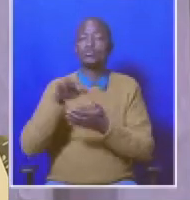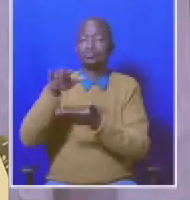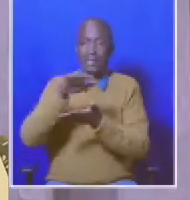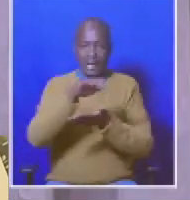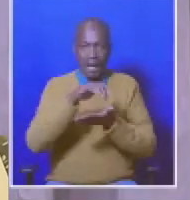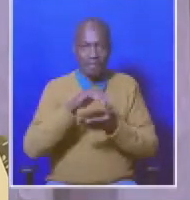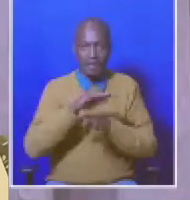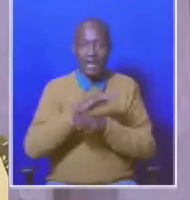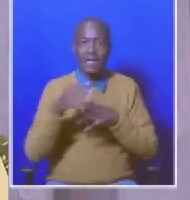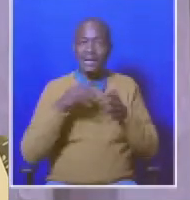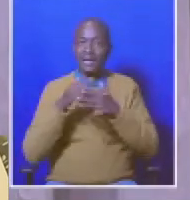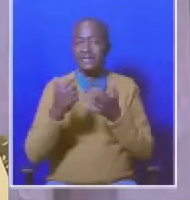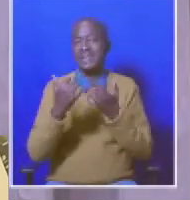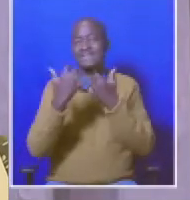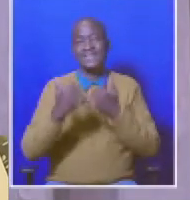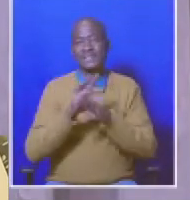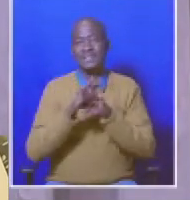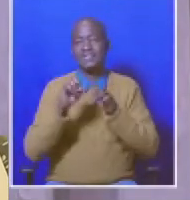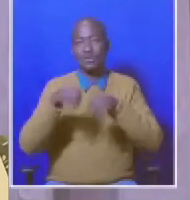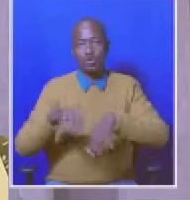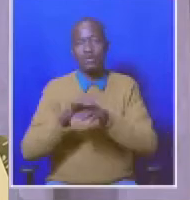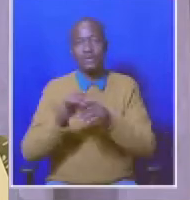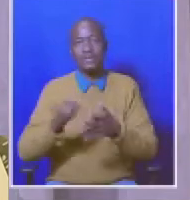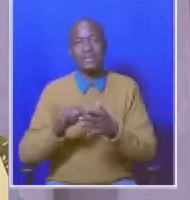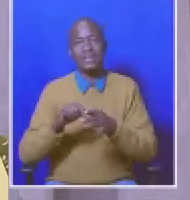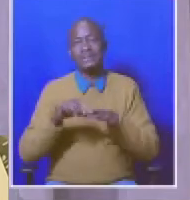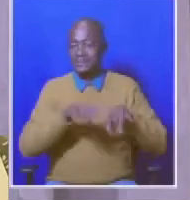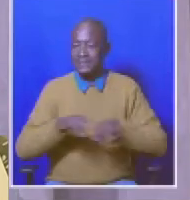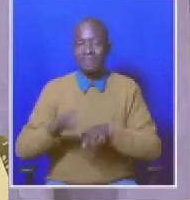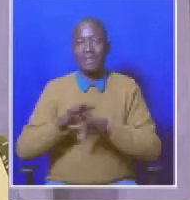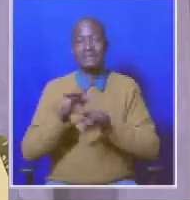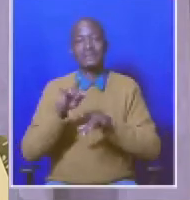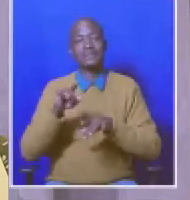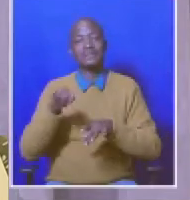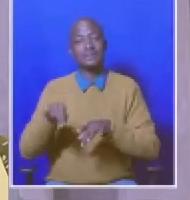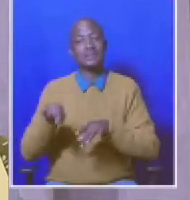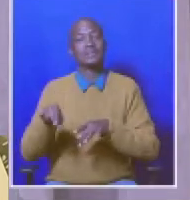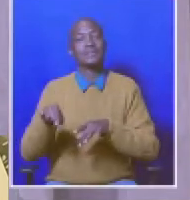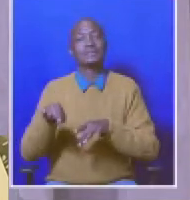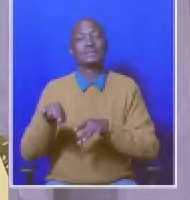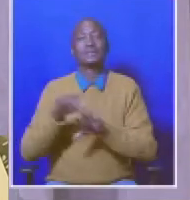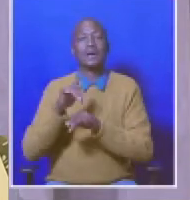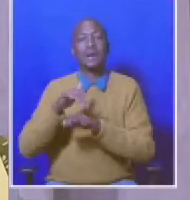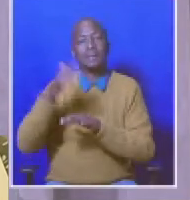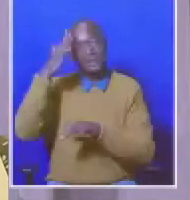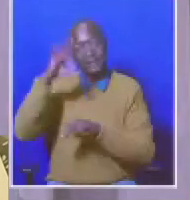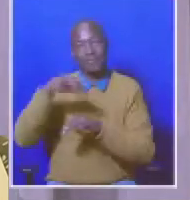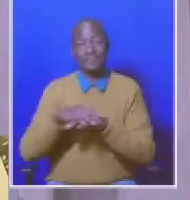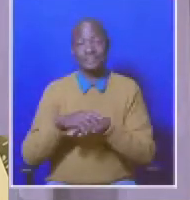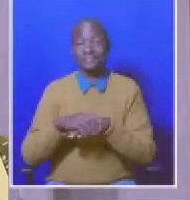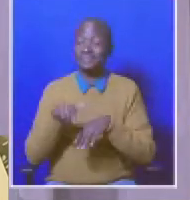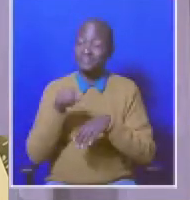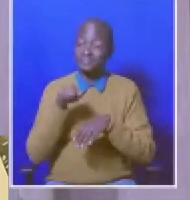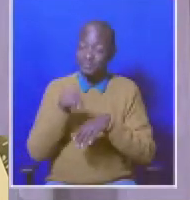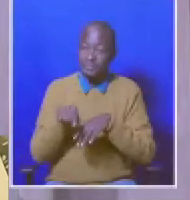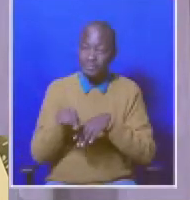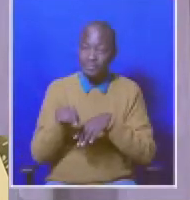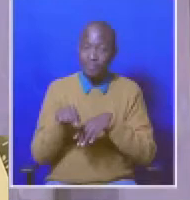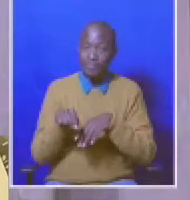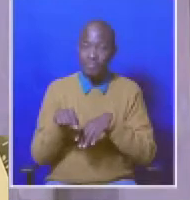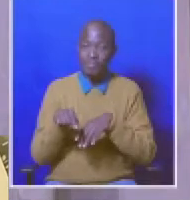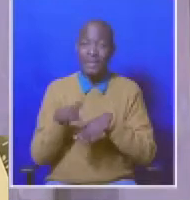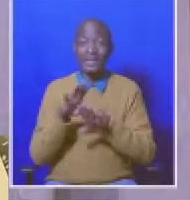losses suffered by the state. According to the Special Investigation Unit, the proclamation covers